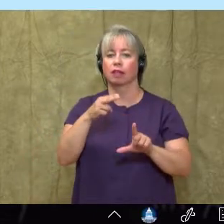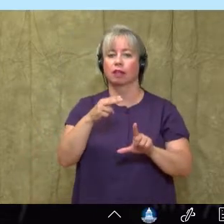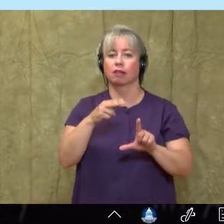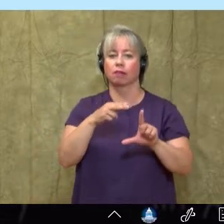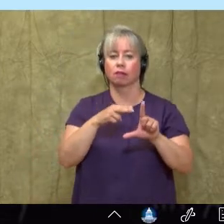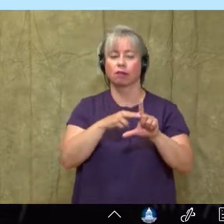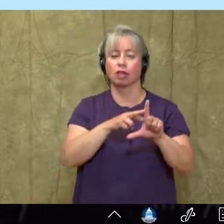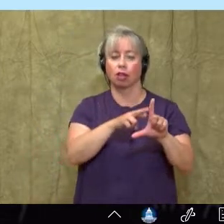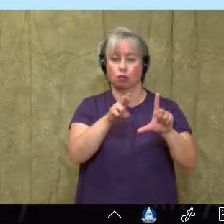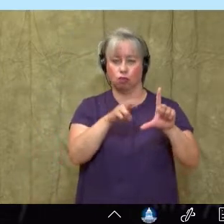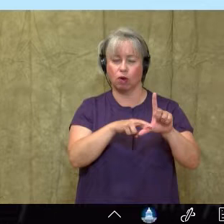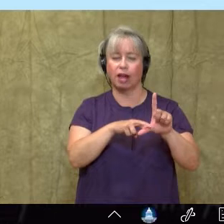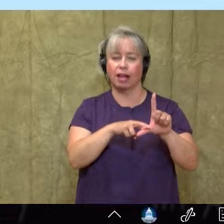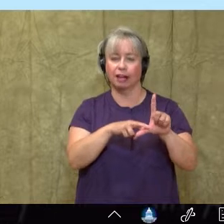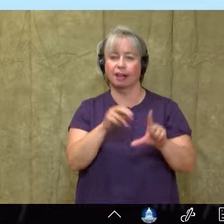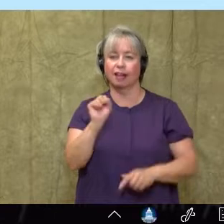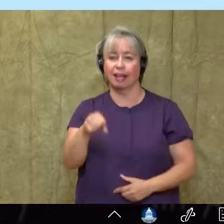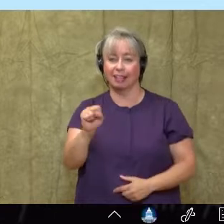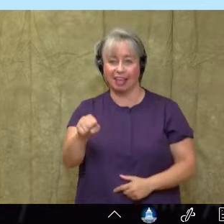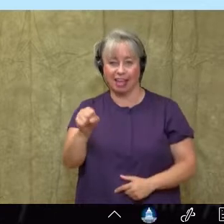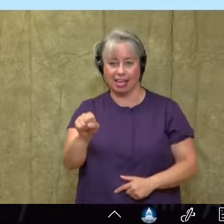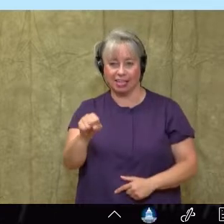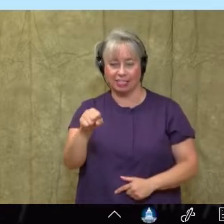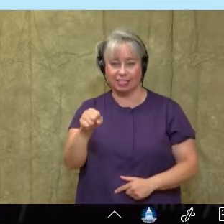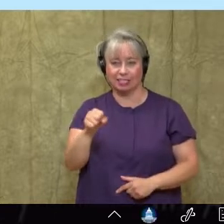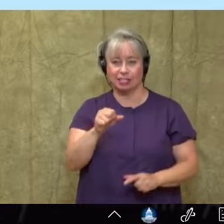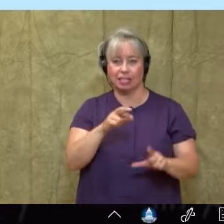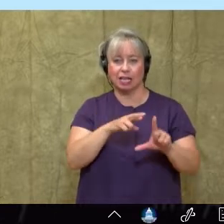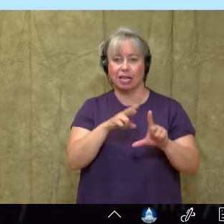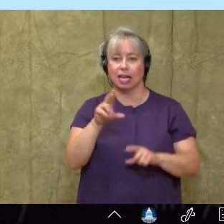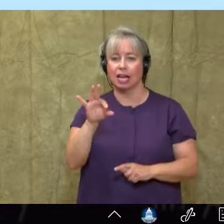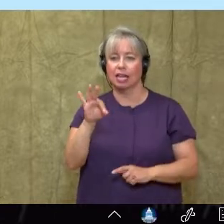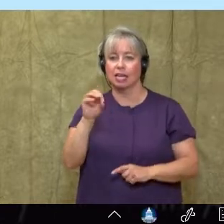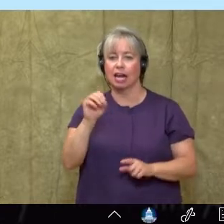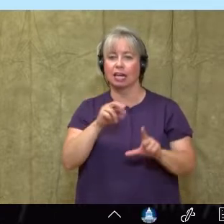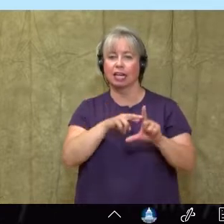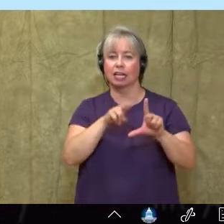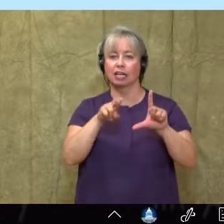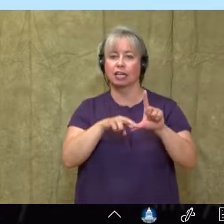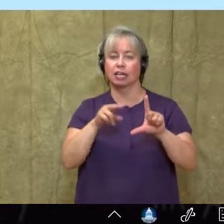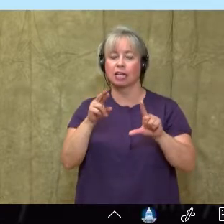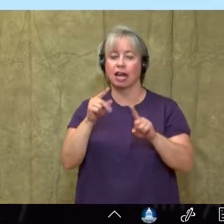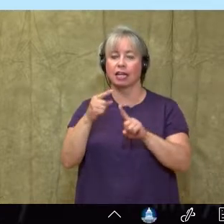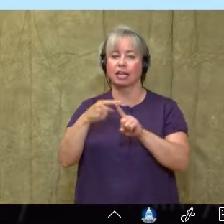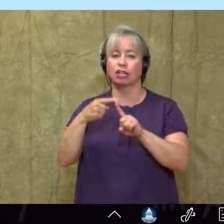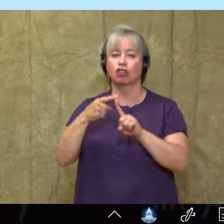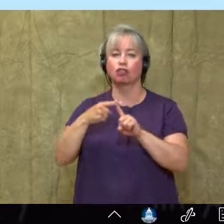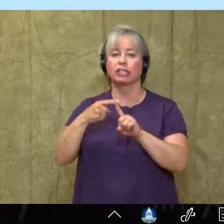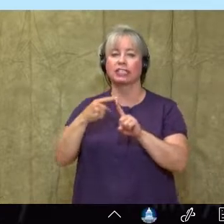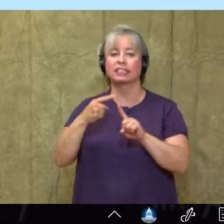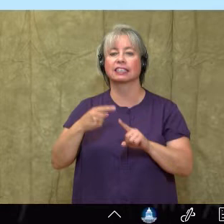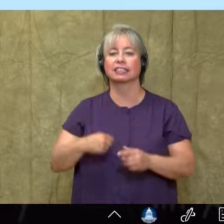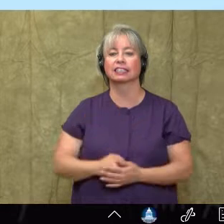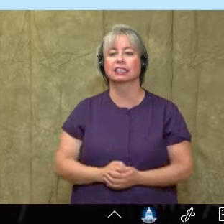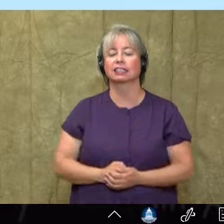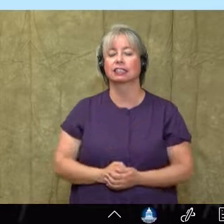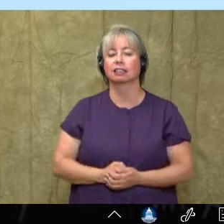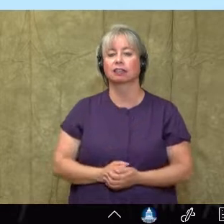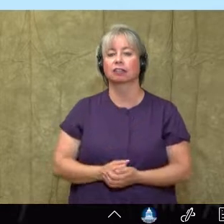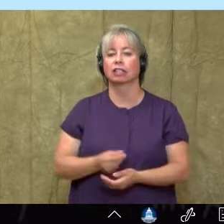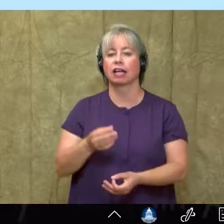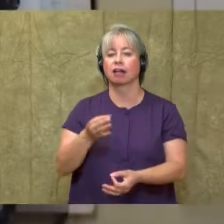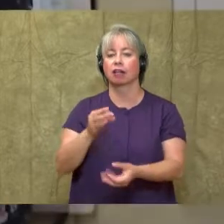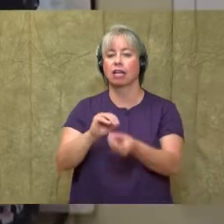Yes. Right here is where our 2 legs form, our 90-degree angle, our corner. So we're going to plug in our units